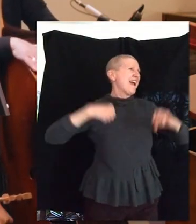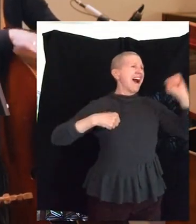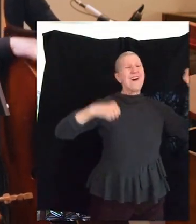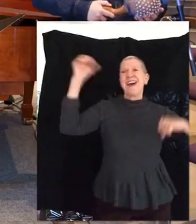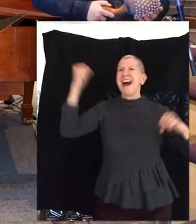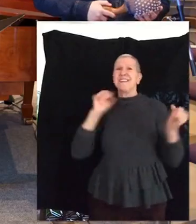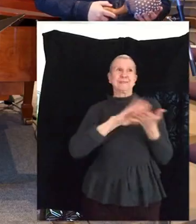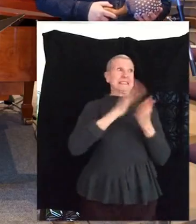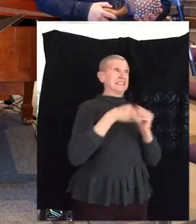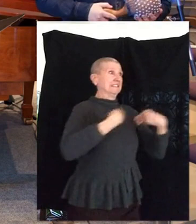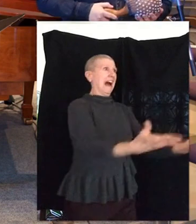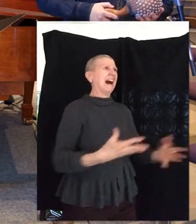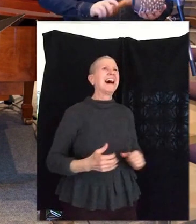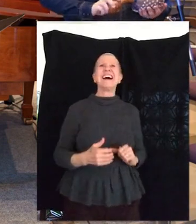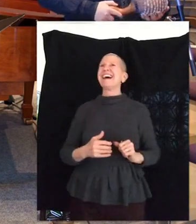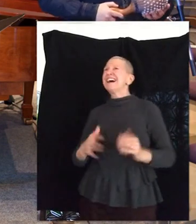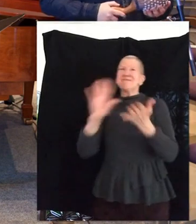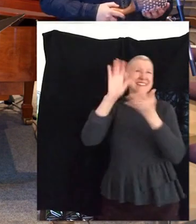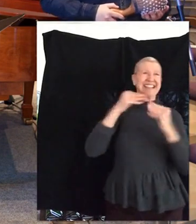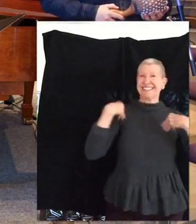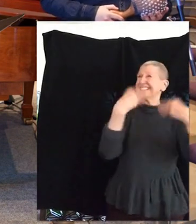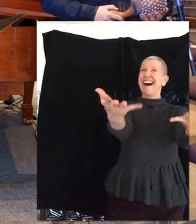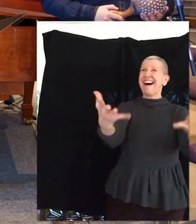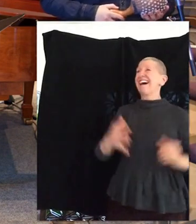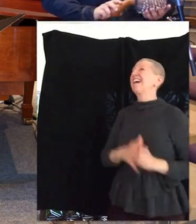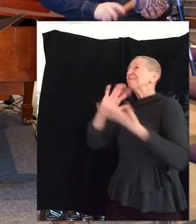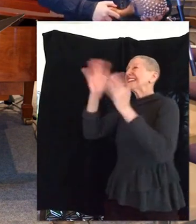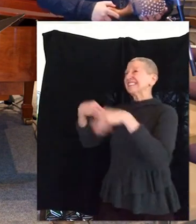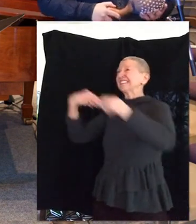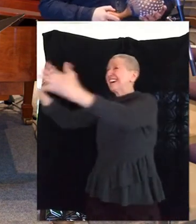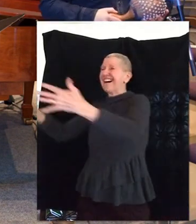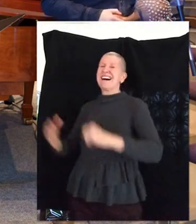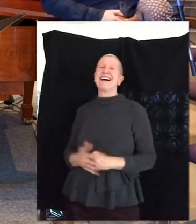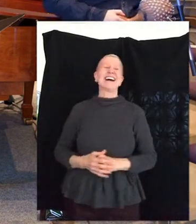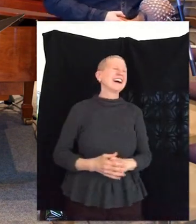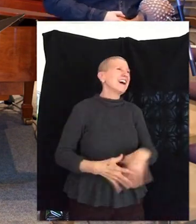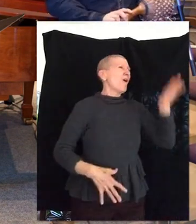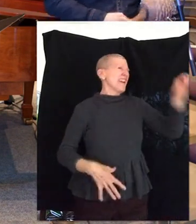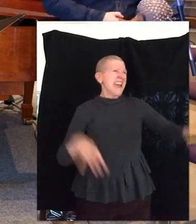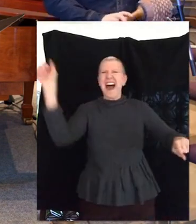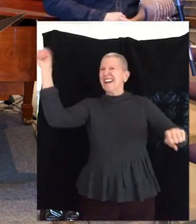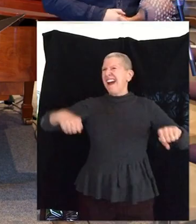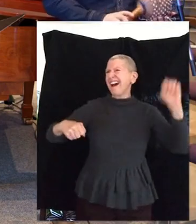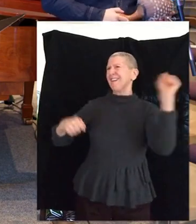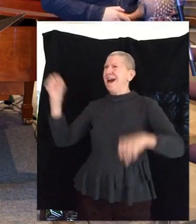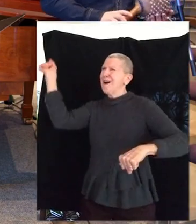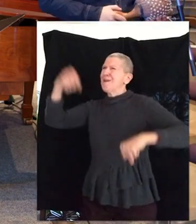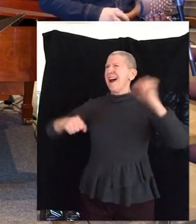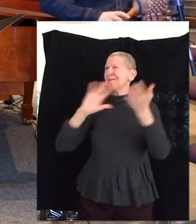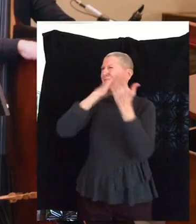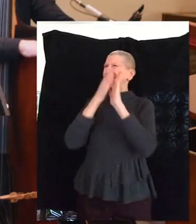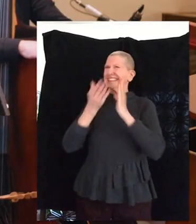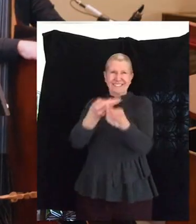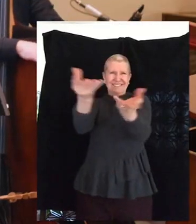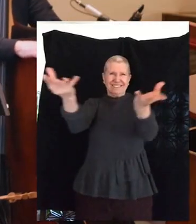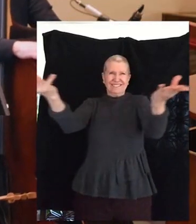yeah, oh yeah, oh yeah. Salam aleikum. Oh yeah. Salam aleikum. Oh yeah. Salam aleikum. Oh yeah, oh yeah, oh yeah, oh yeah,